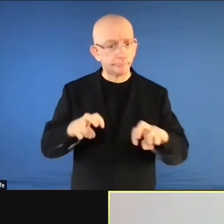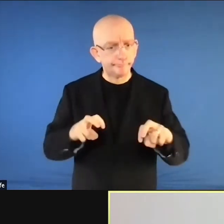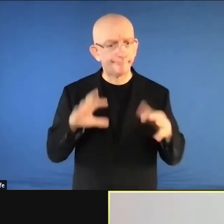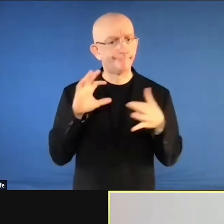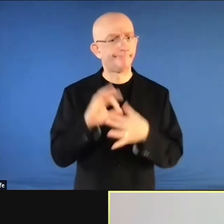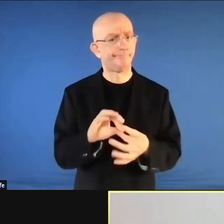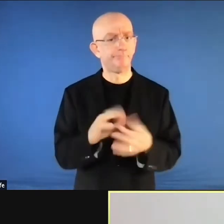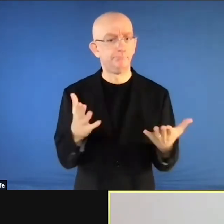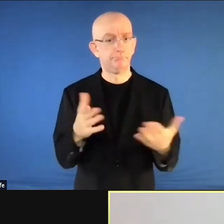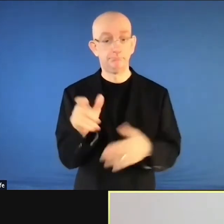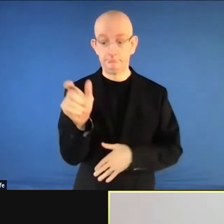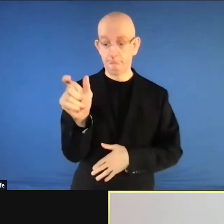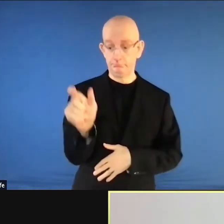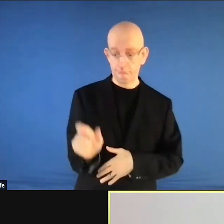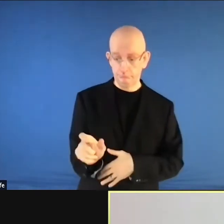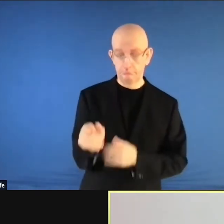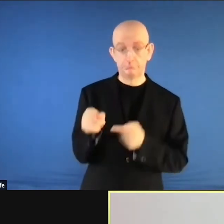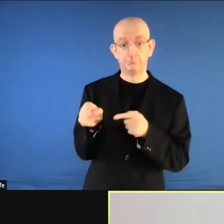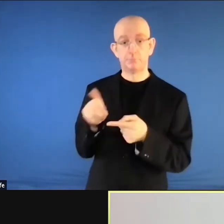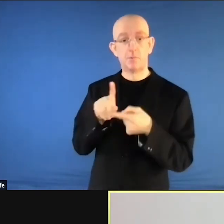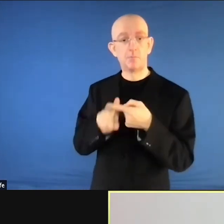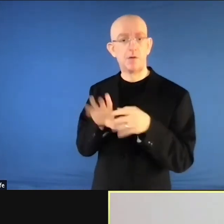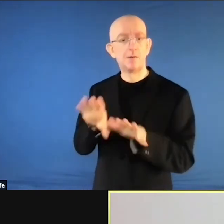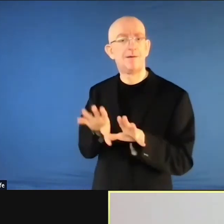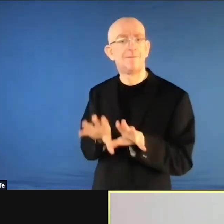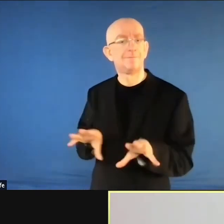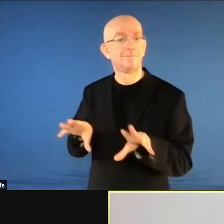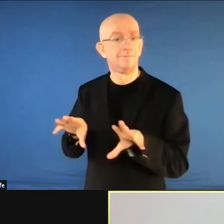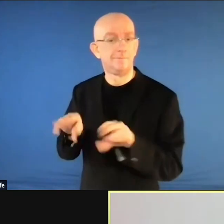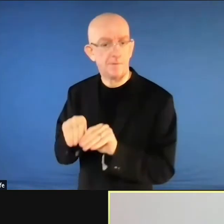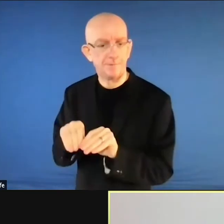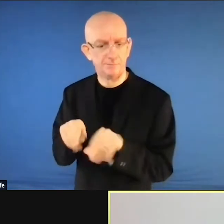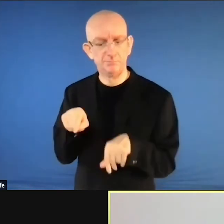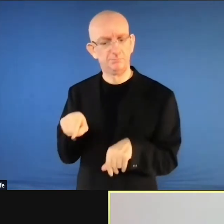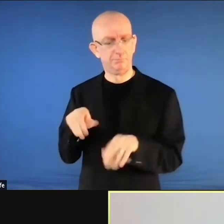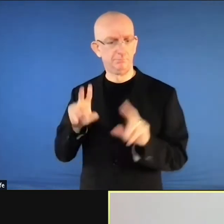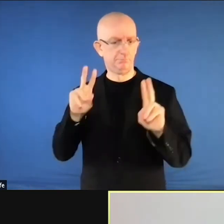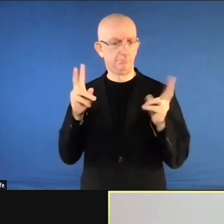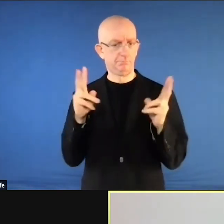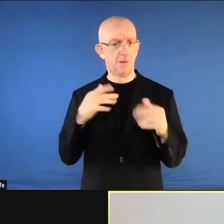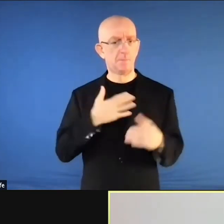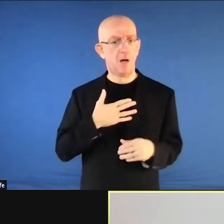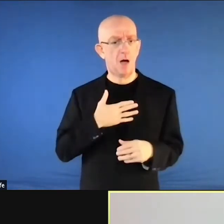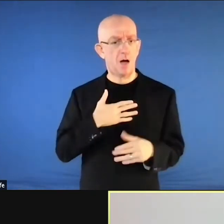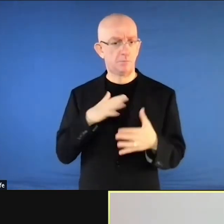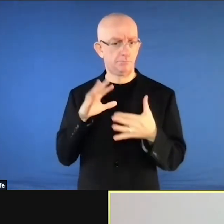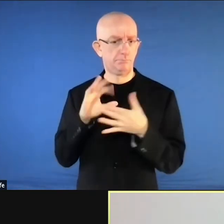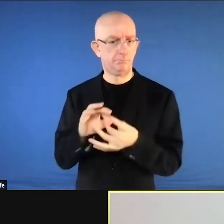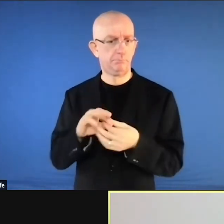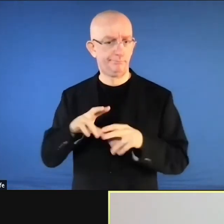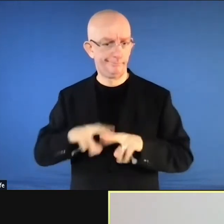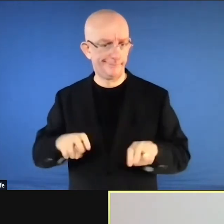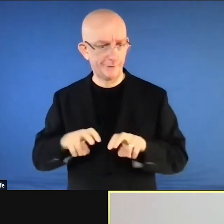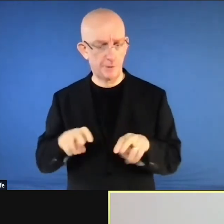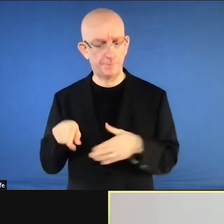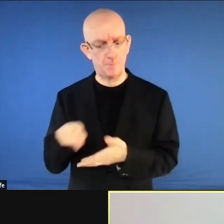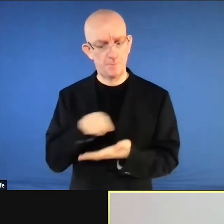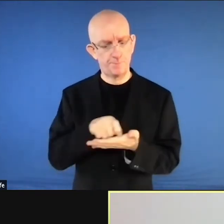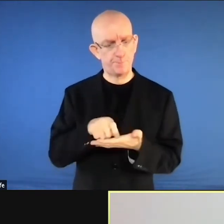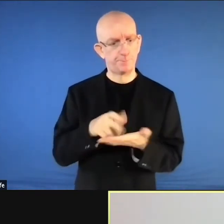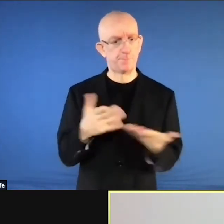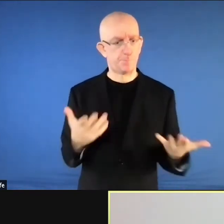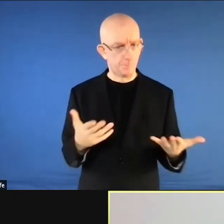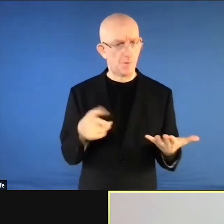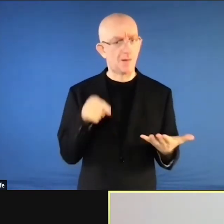And actually, the first thing I did was to read the York University Senate Policy for Research Involving